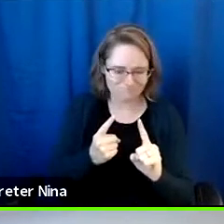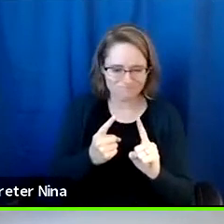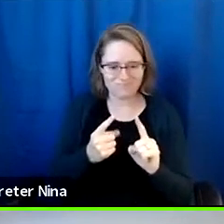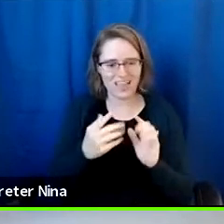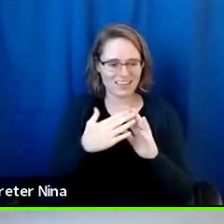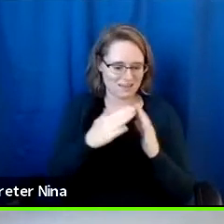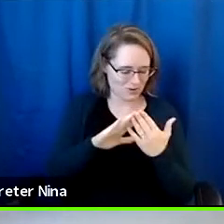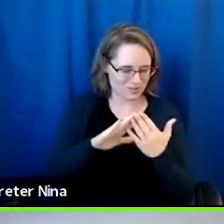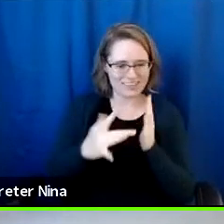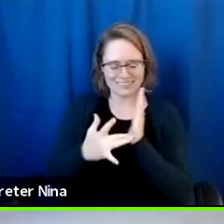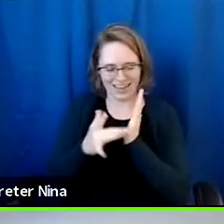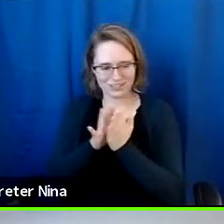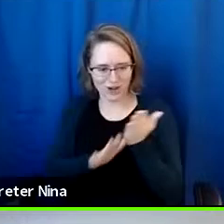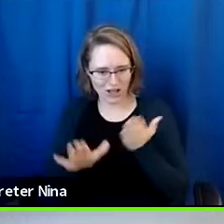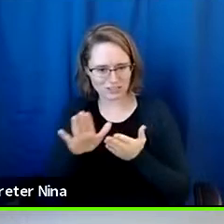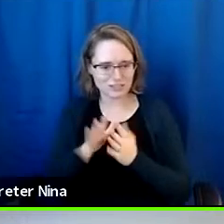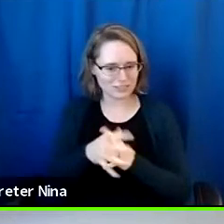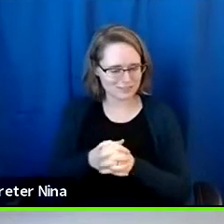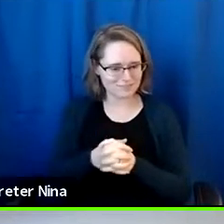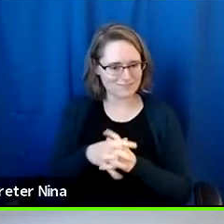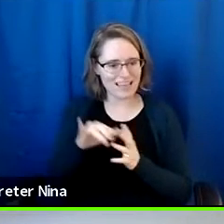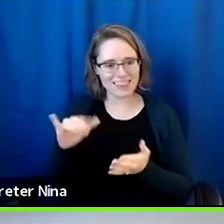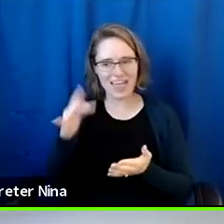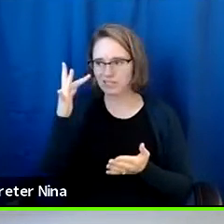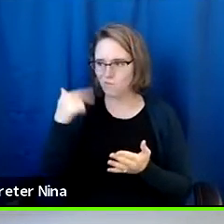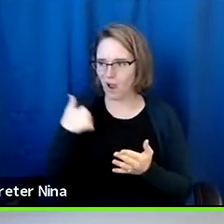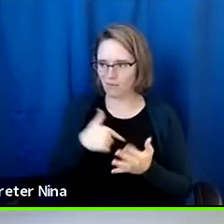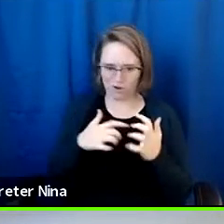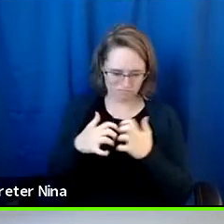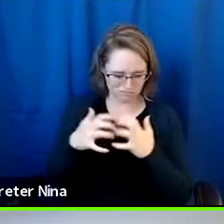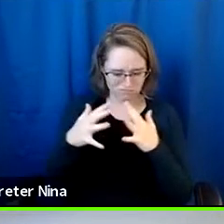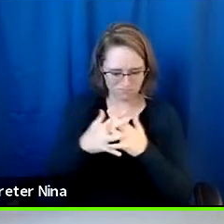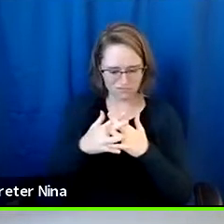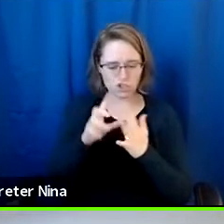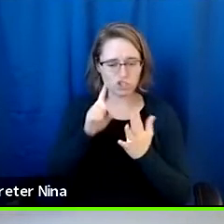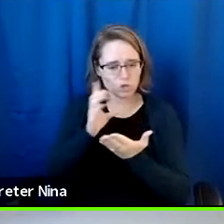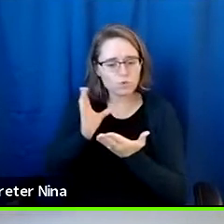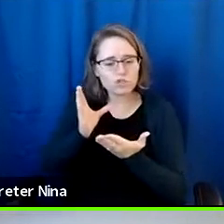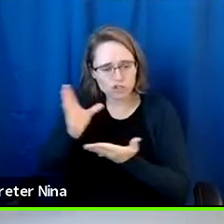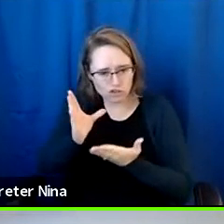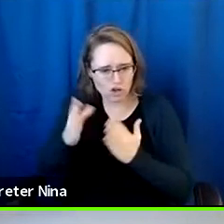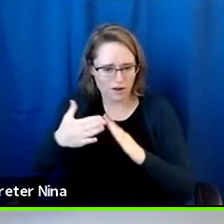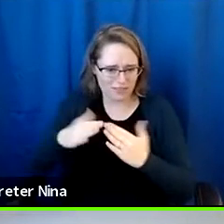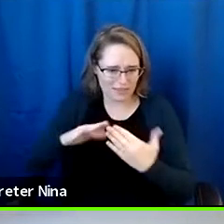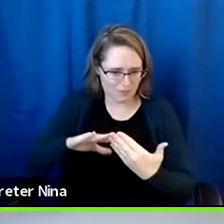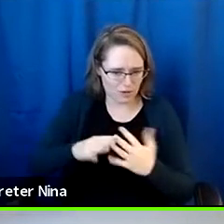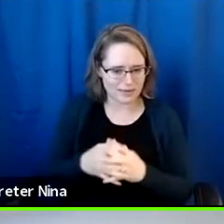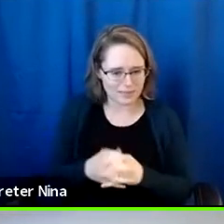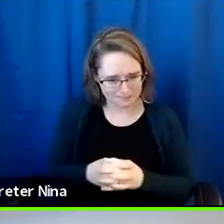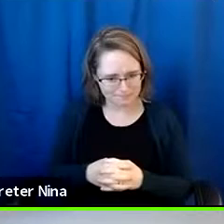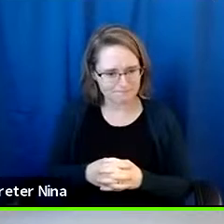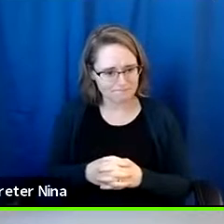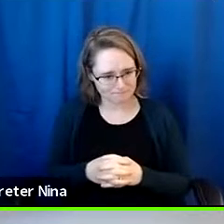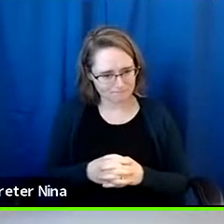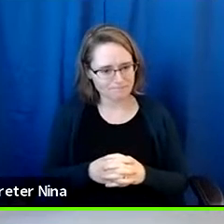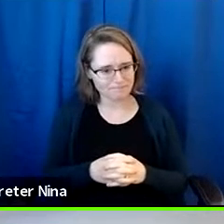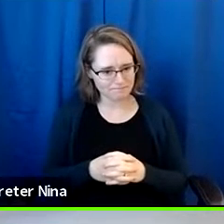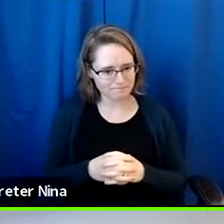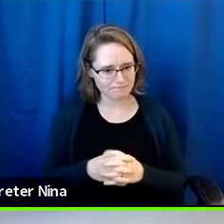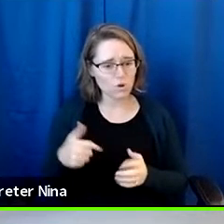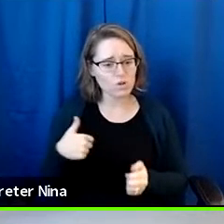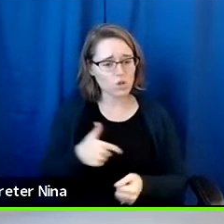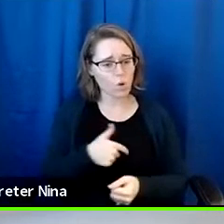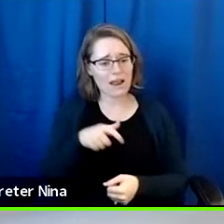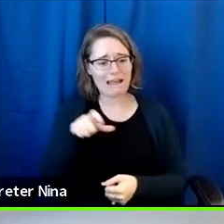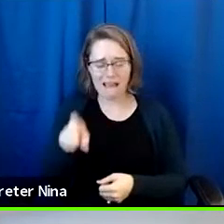technical colleges. That's why they were created, to serve the community. And so you need to make sure